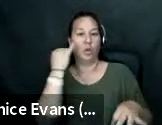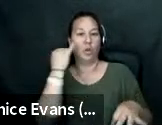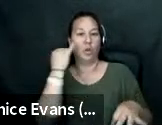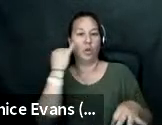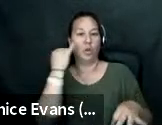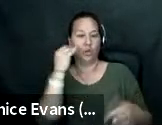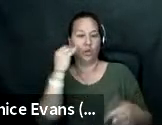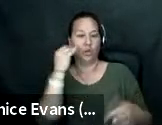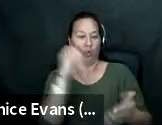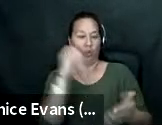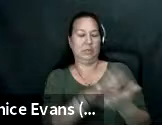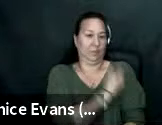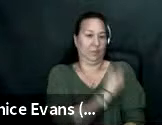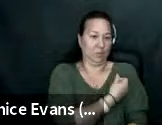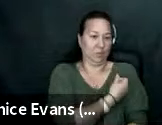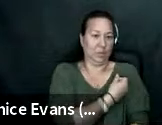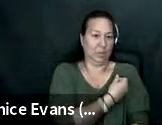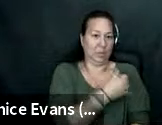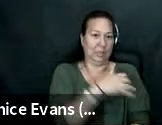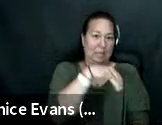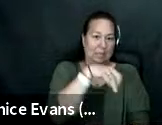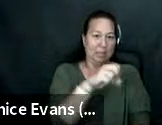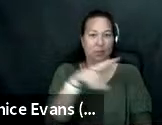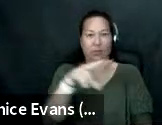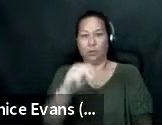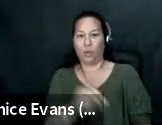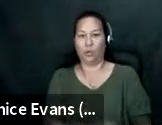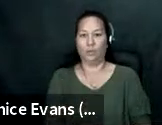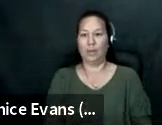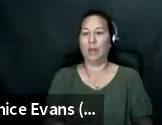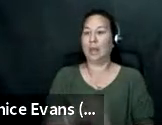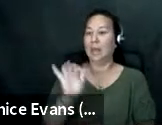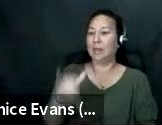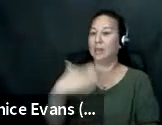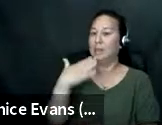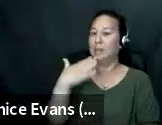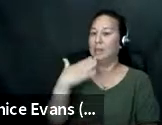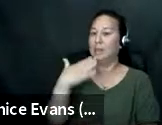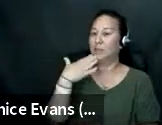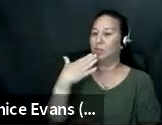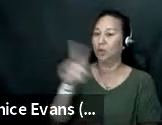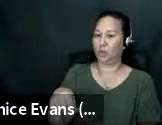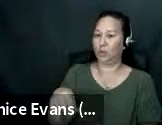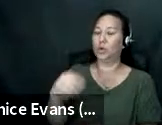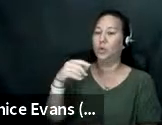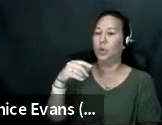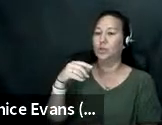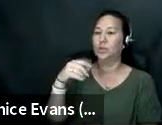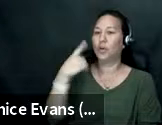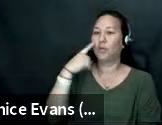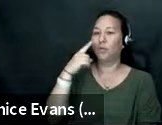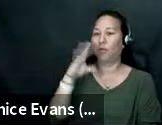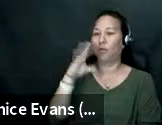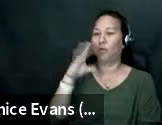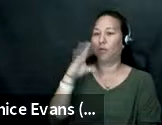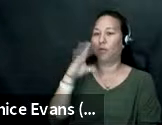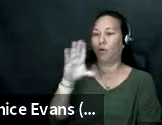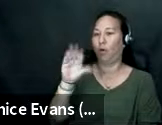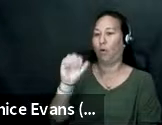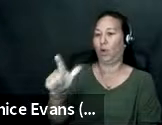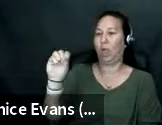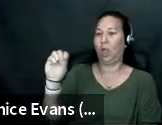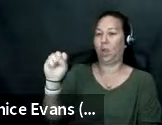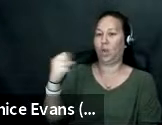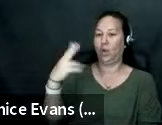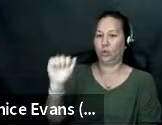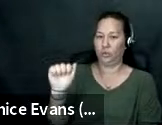or not? That would be actually a good question for Cal OSHA, since it is a requirement of the